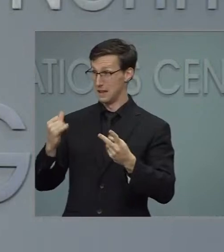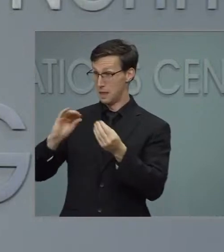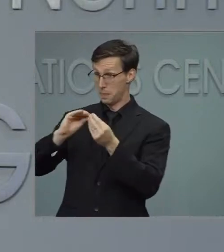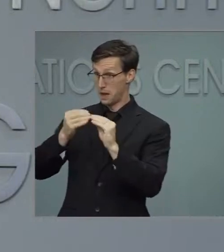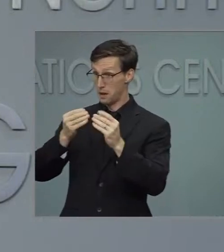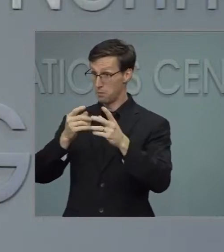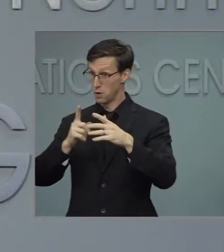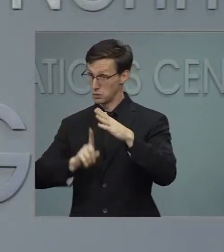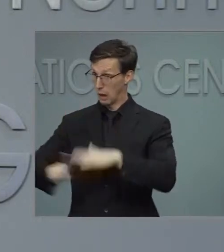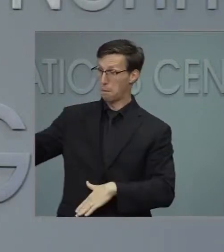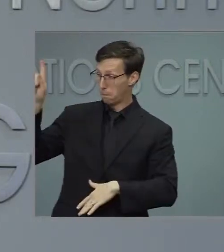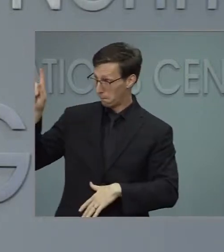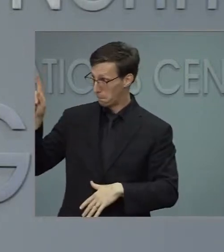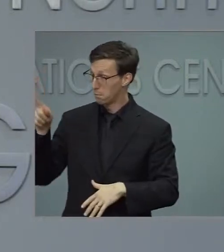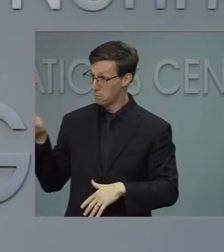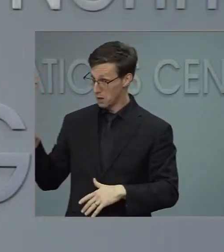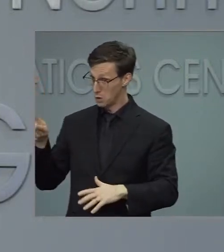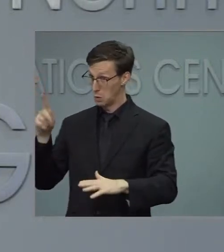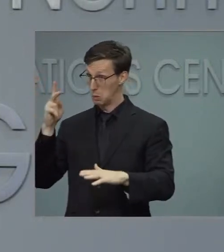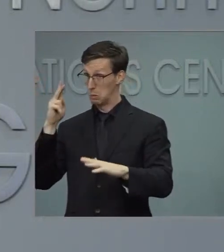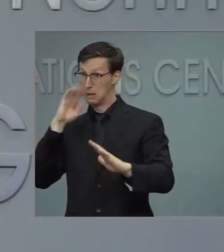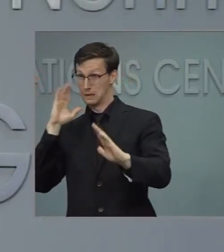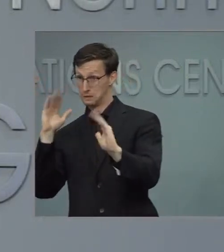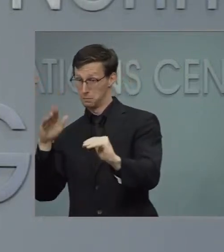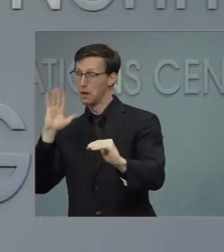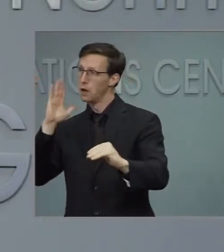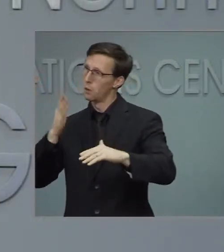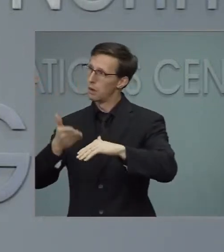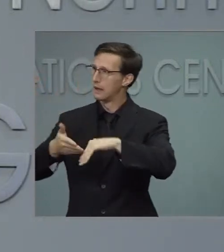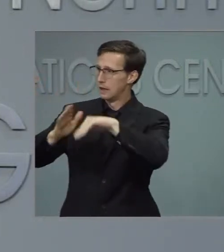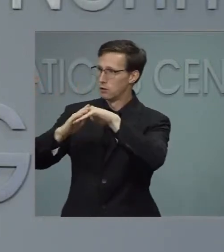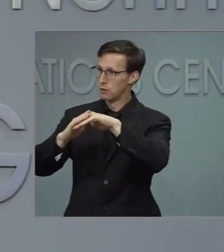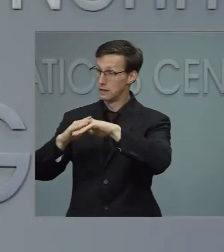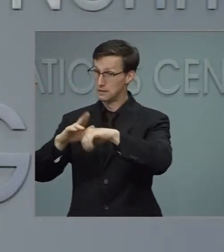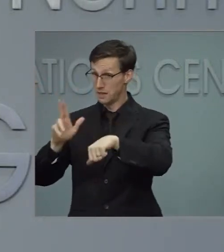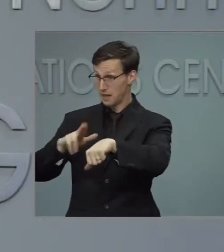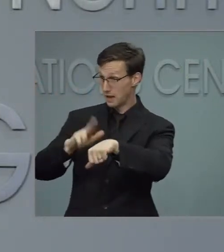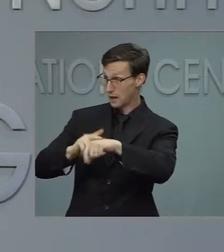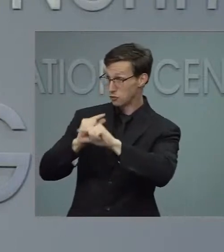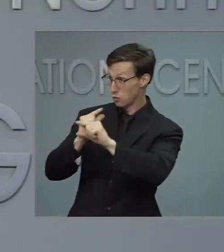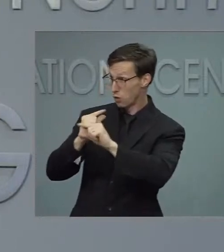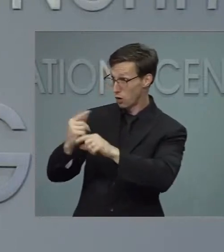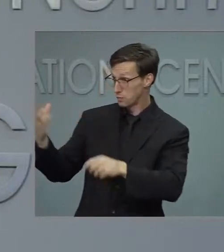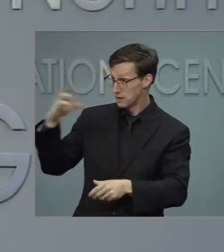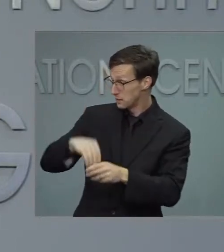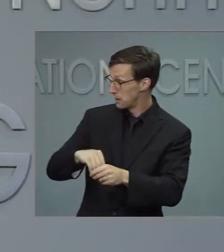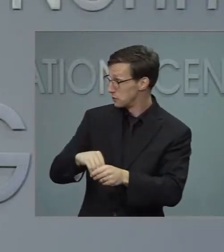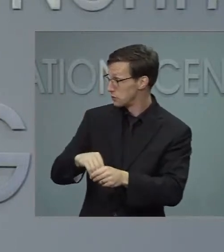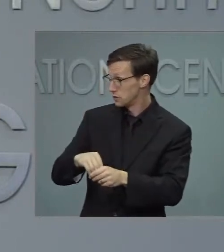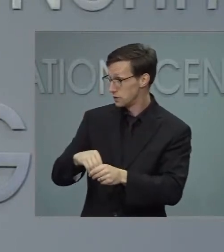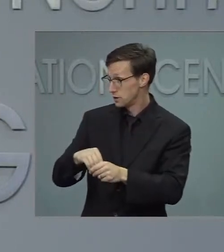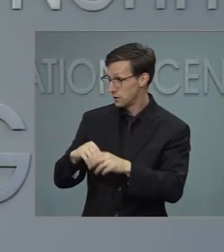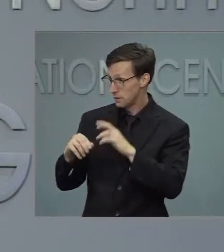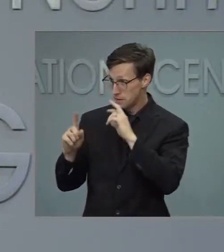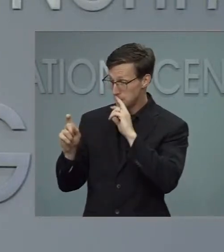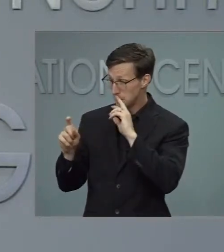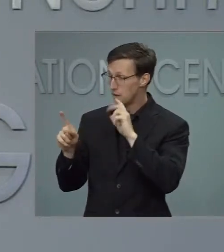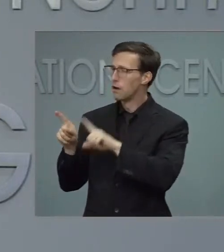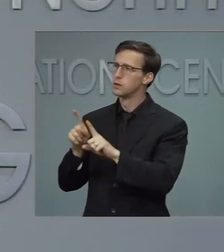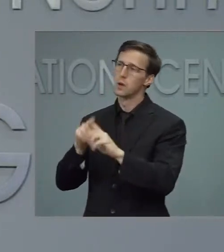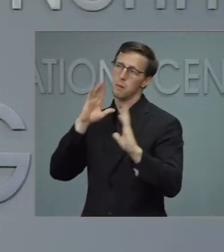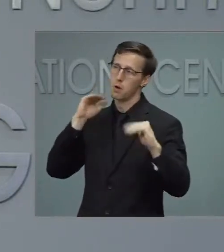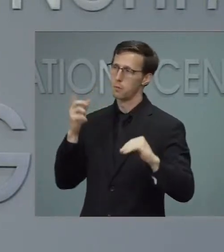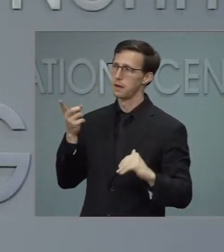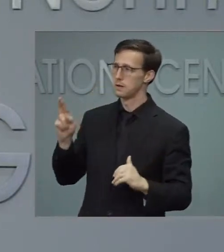are you all expecting to increase, say, the National Guard's participation? Also, I'm hoping Dr. Cohen can